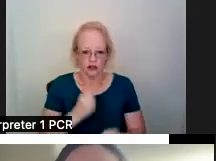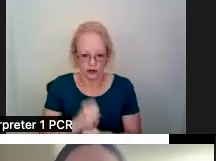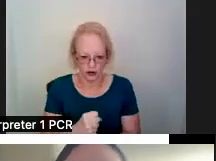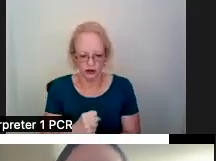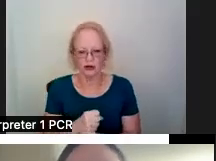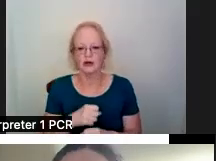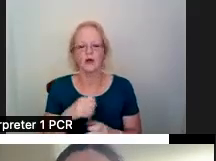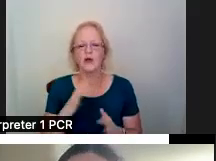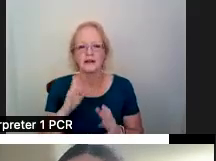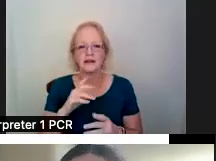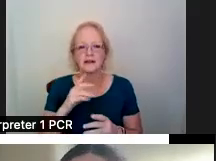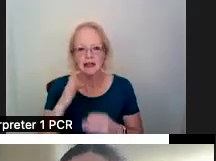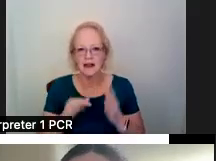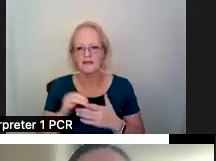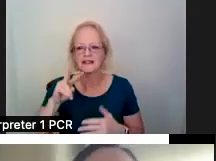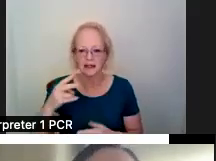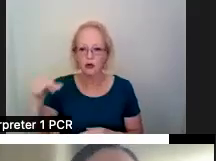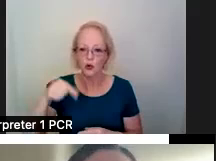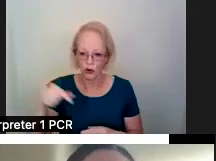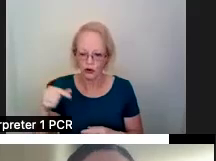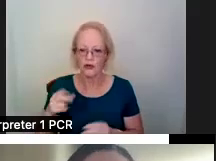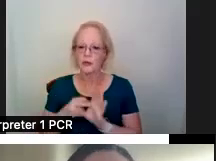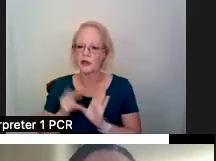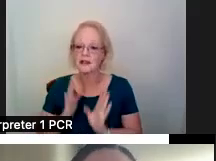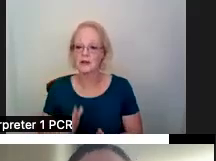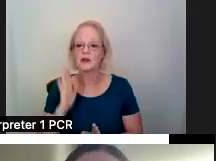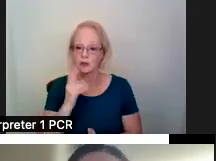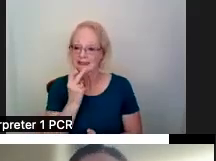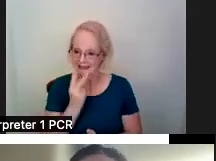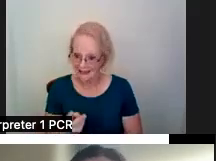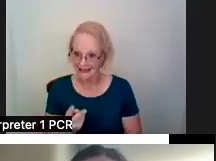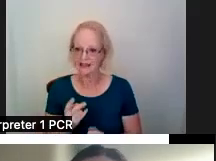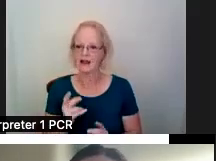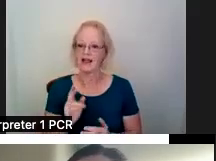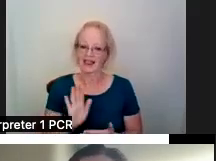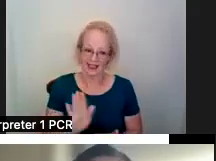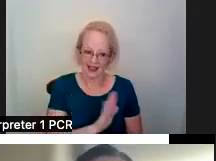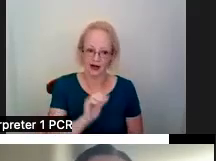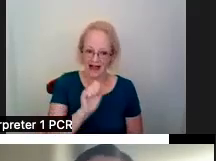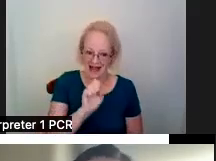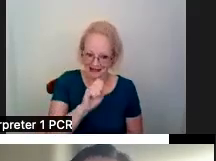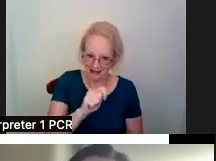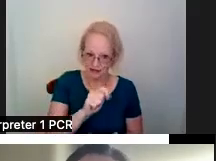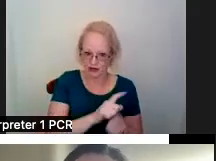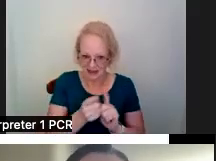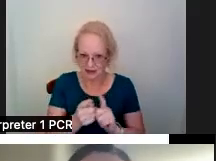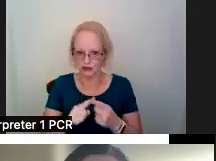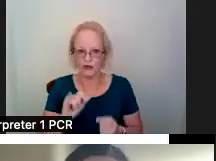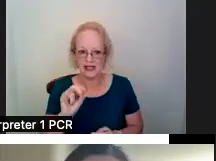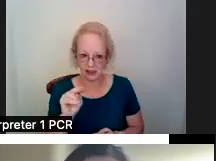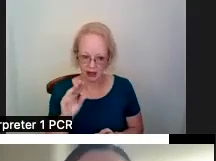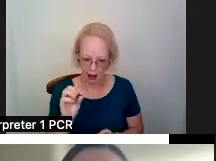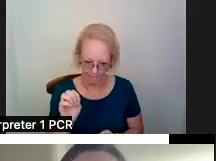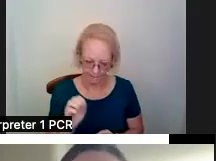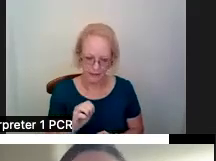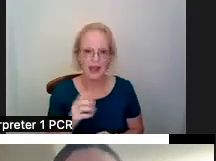second quarter, participants will see a translation of their assets into income. And if next